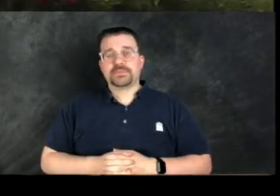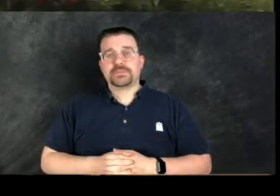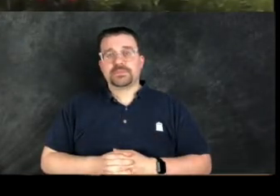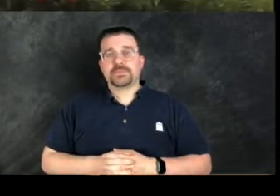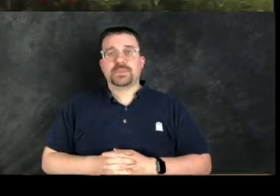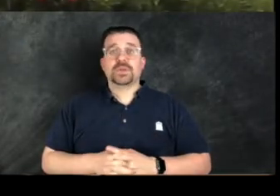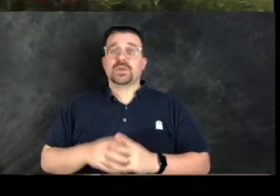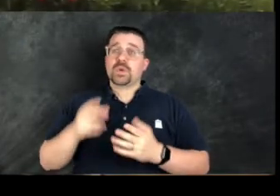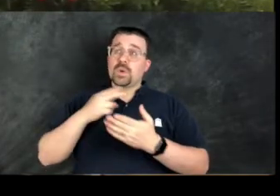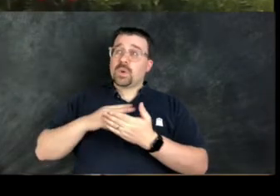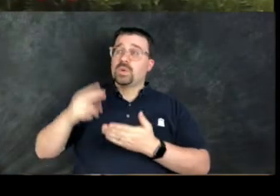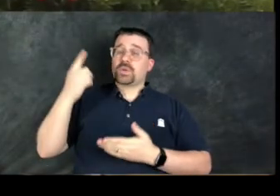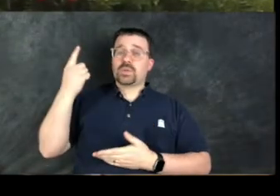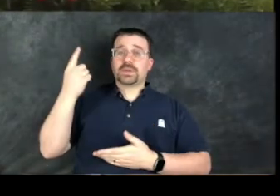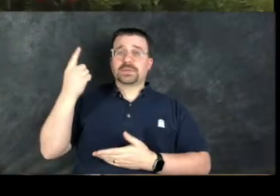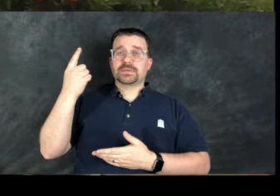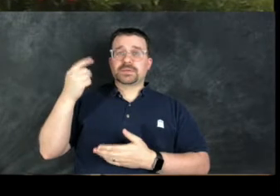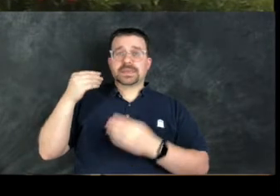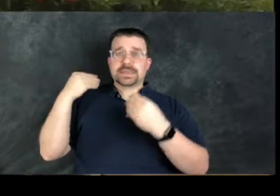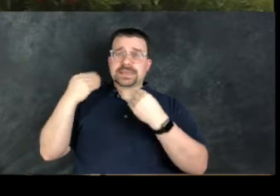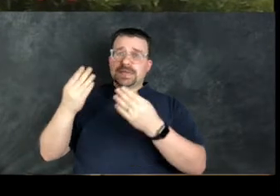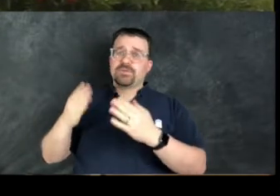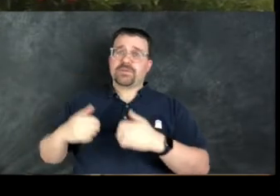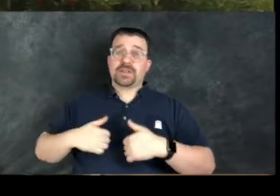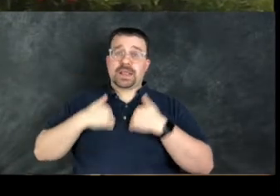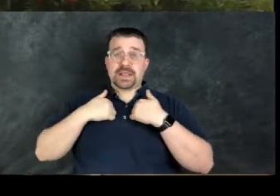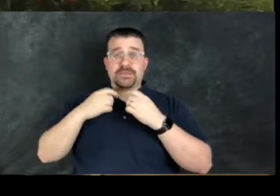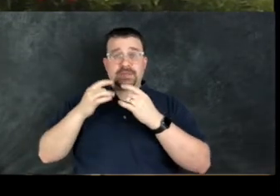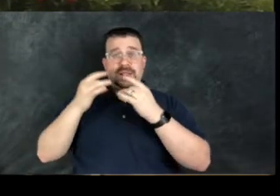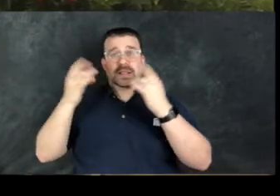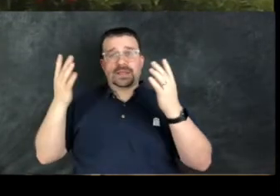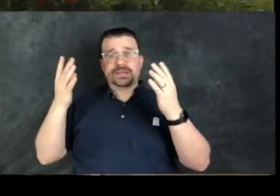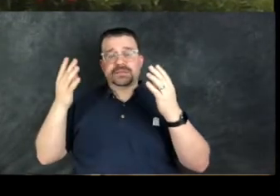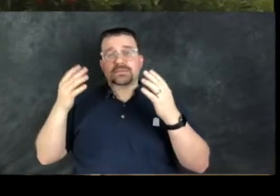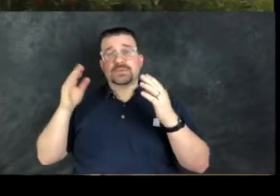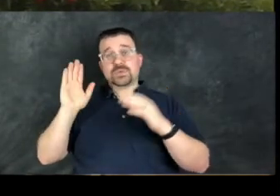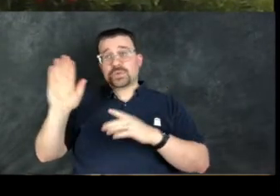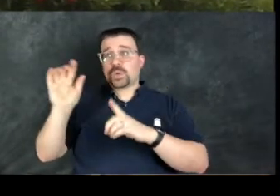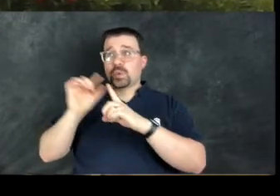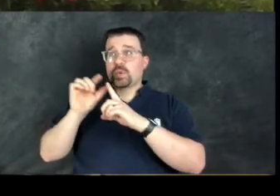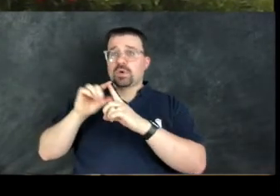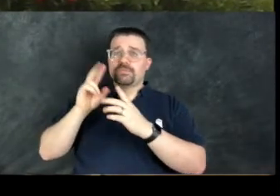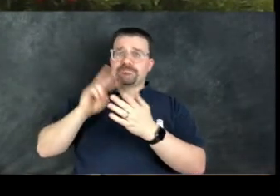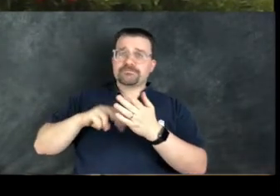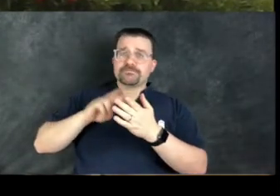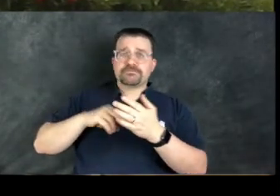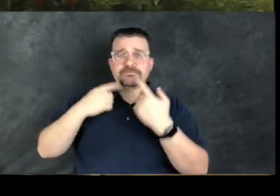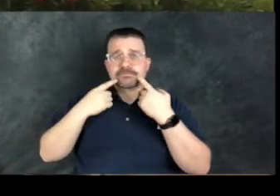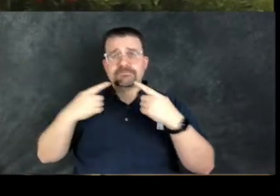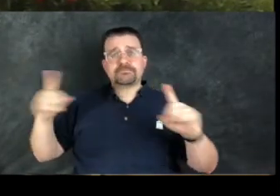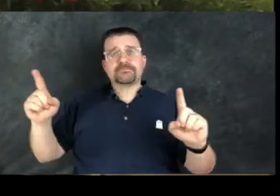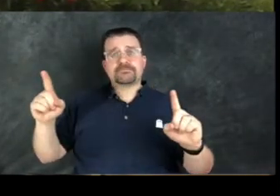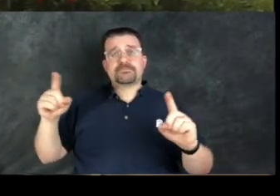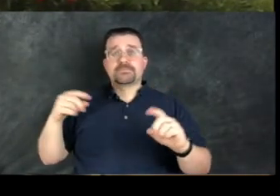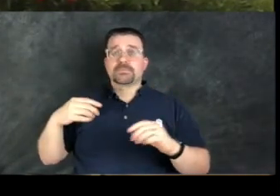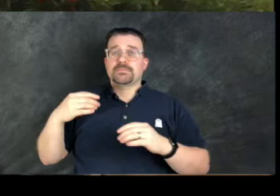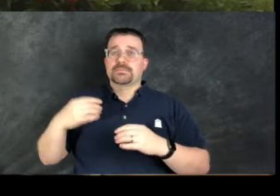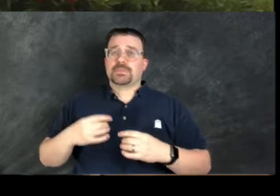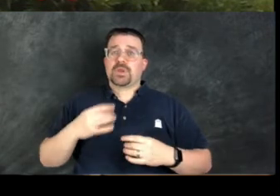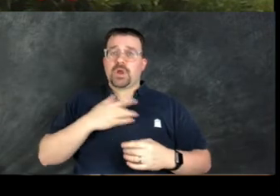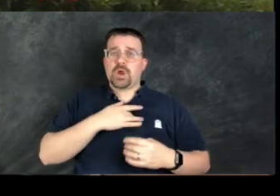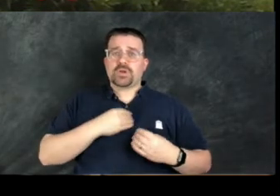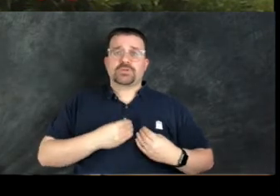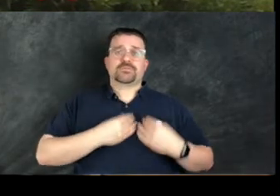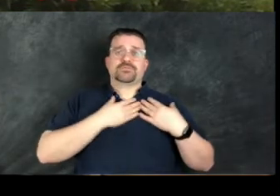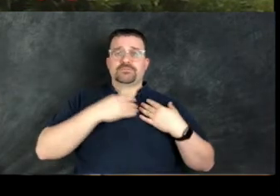Holy One, giver of life and light, as your word is read and proclaimed, illumine our hearts and